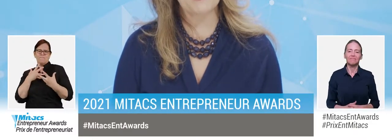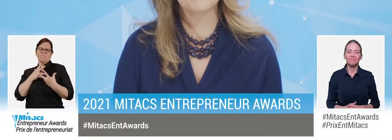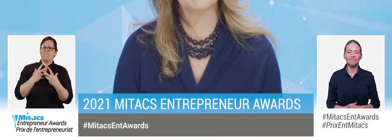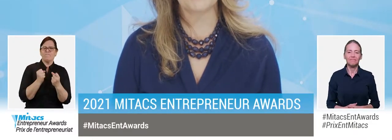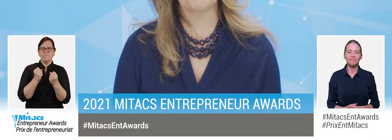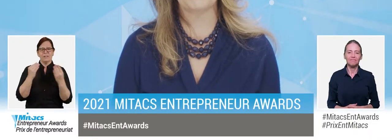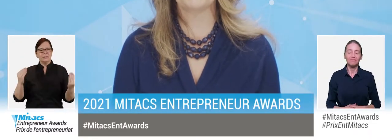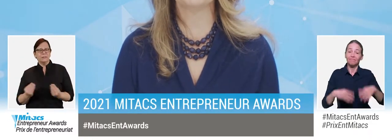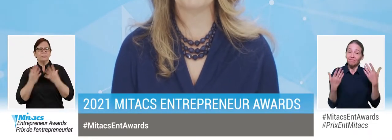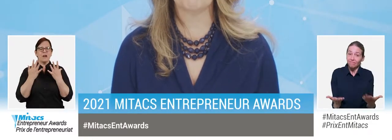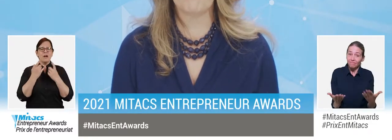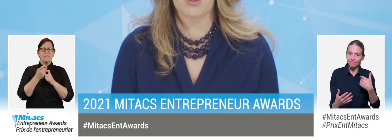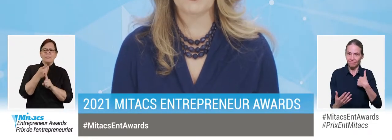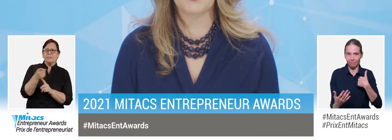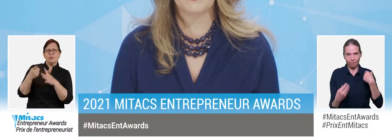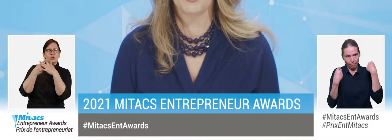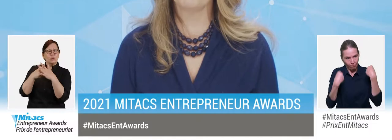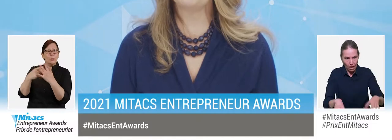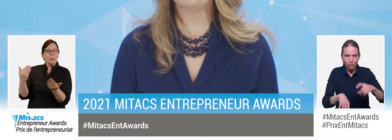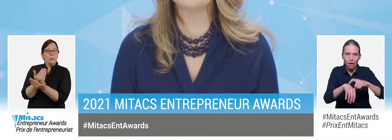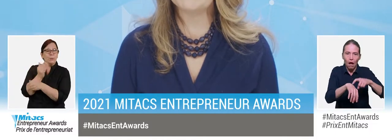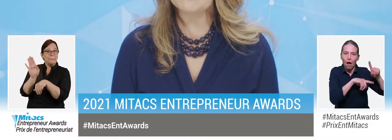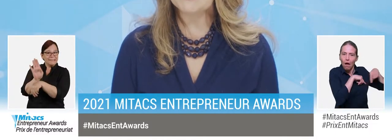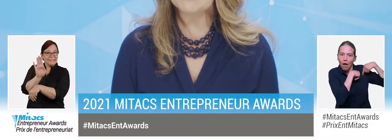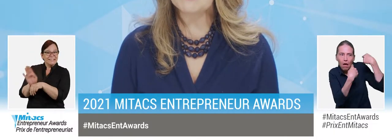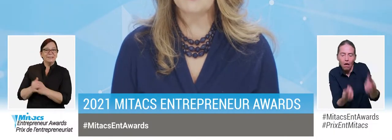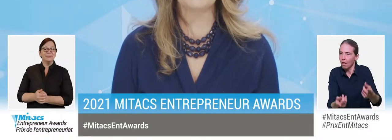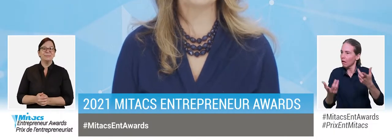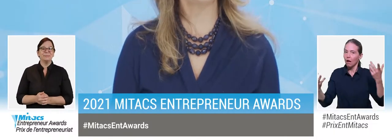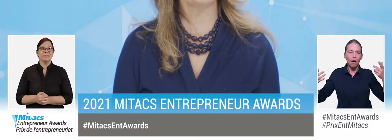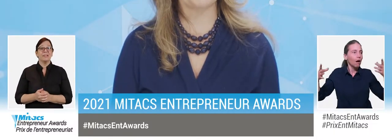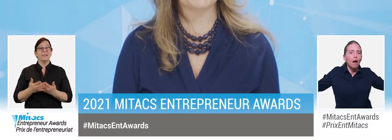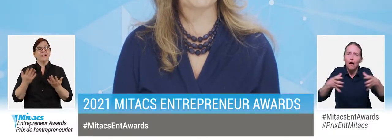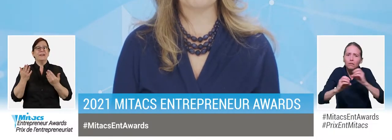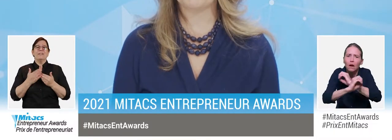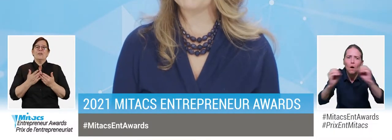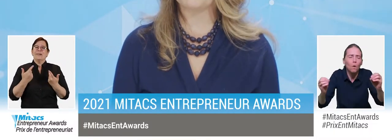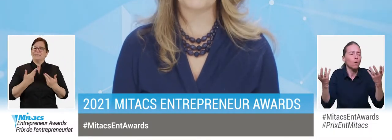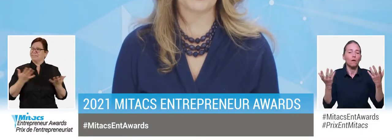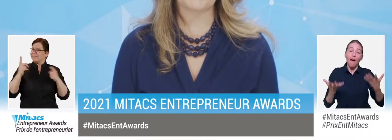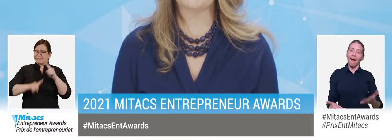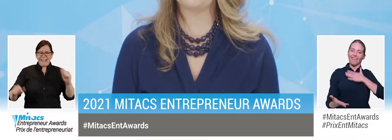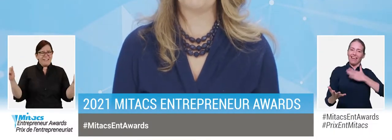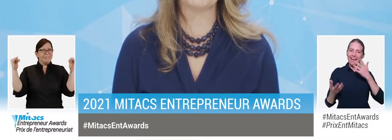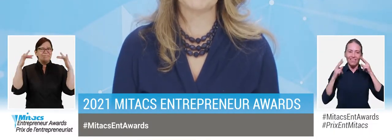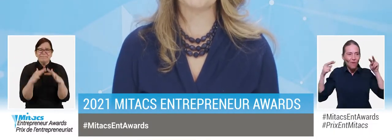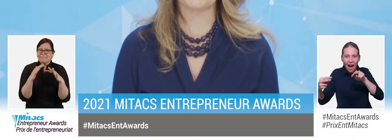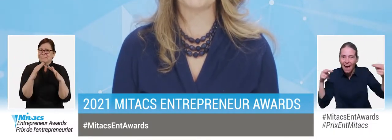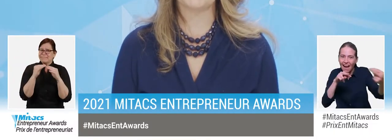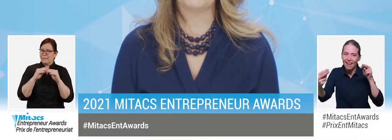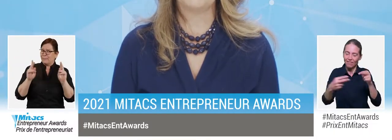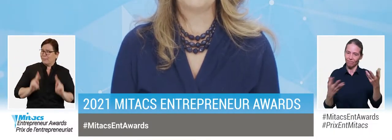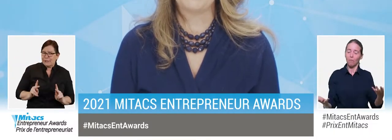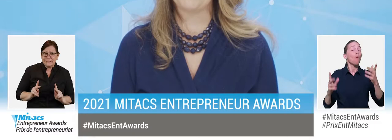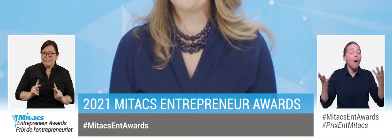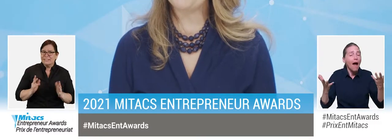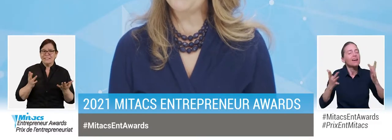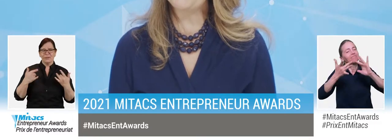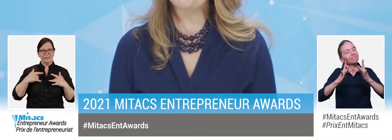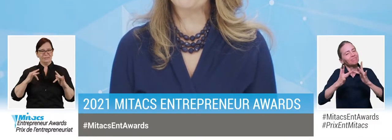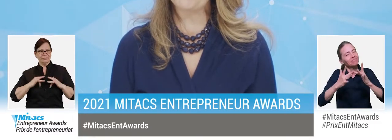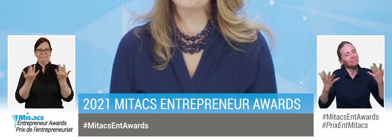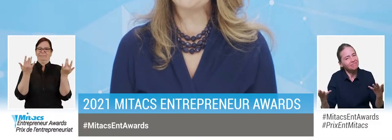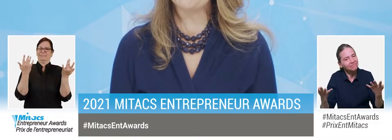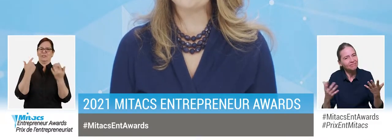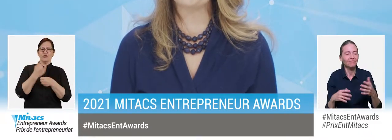come together to celebrate what has been found, a renewed resiliency and inspiration from those starting new businesses. And